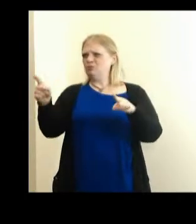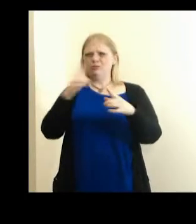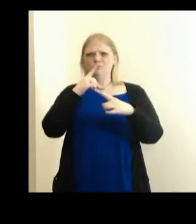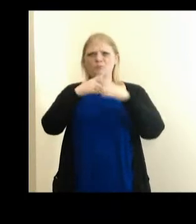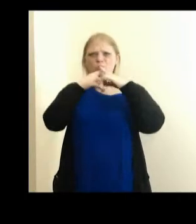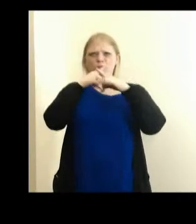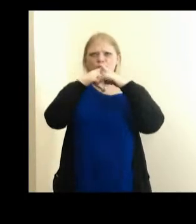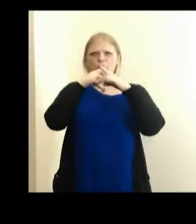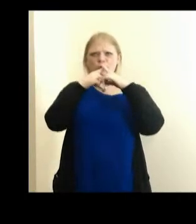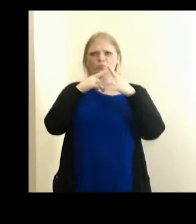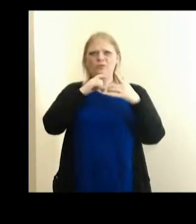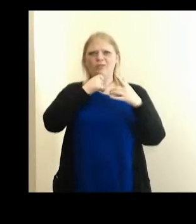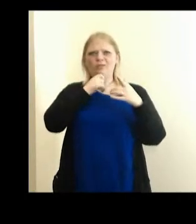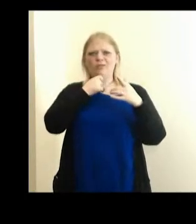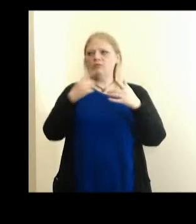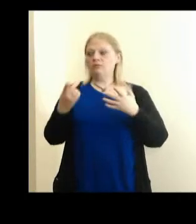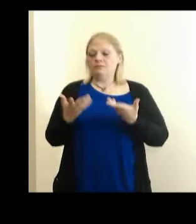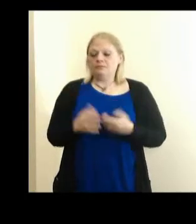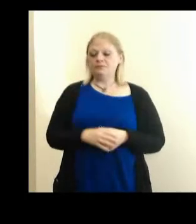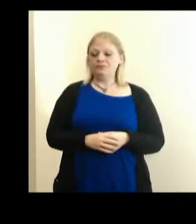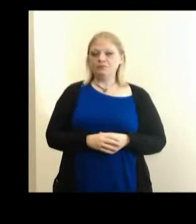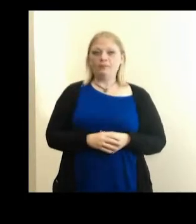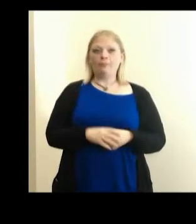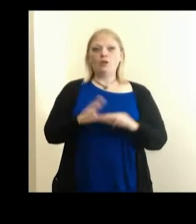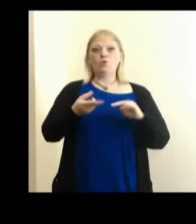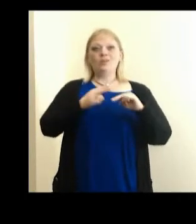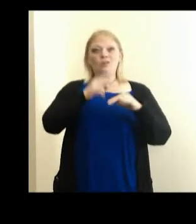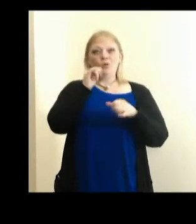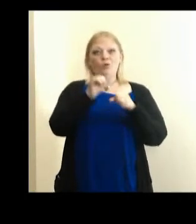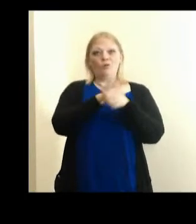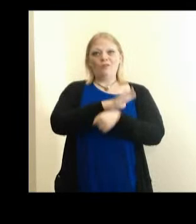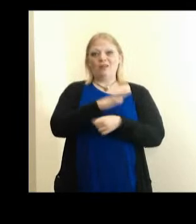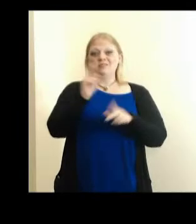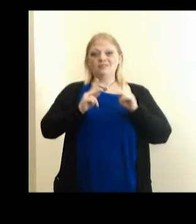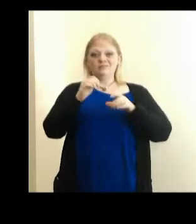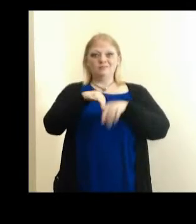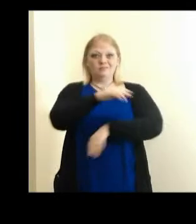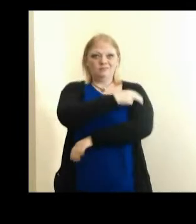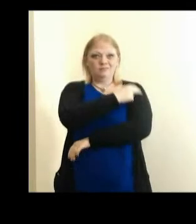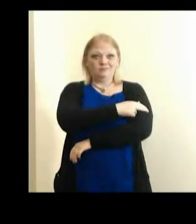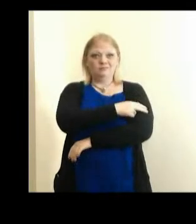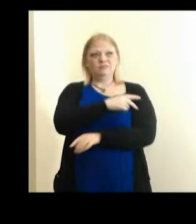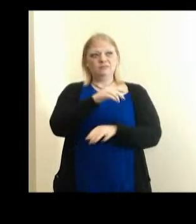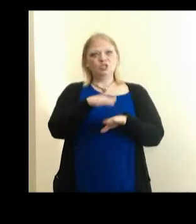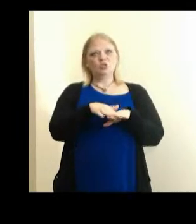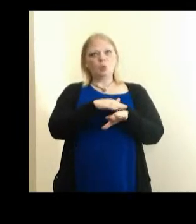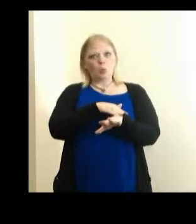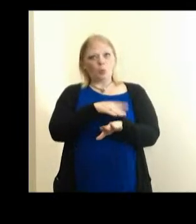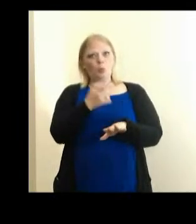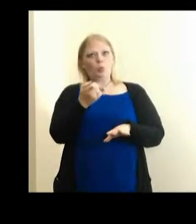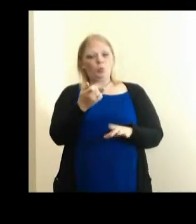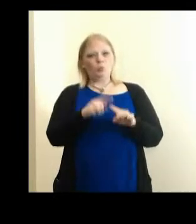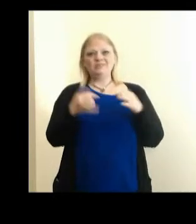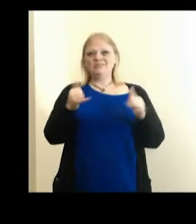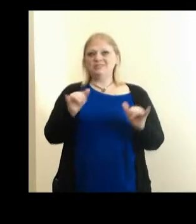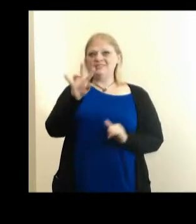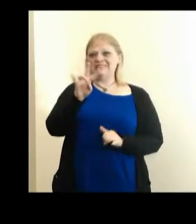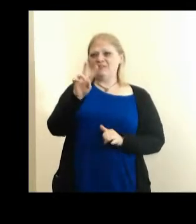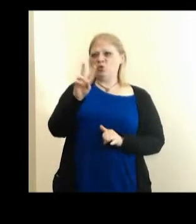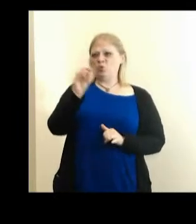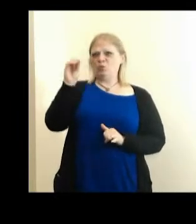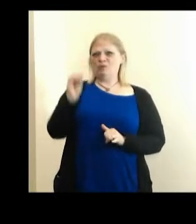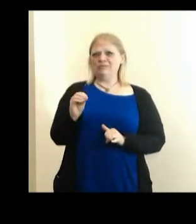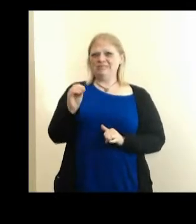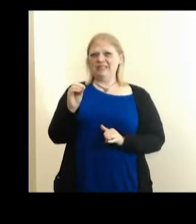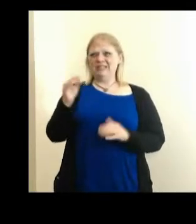muting itself. The increase in COVID-19 hospitalizations has slowed, but it's still 72%